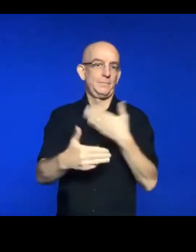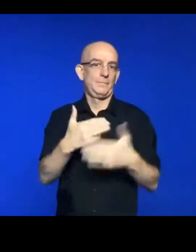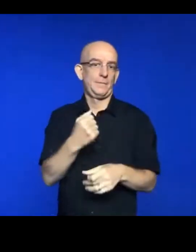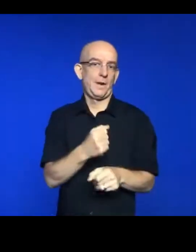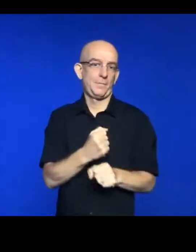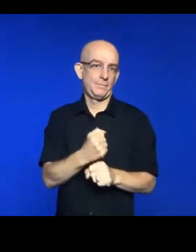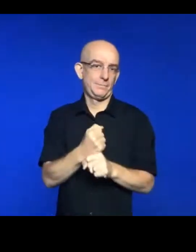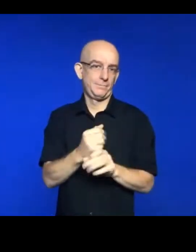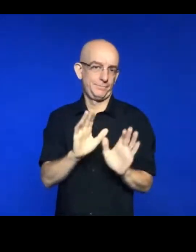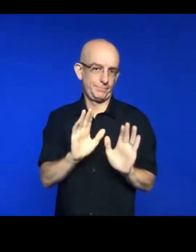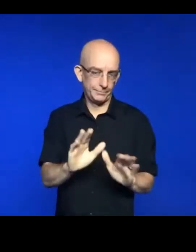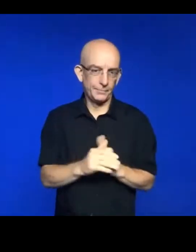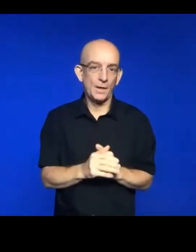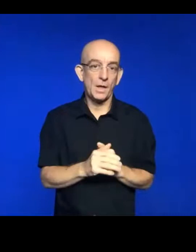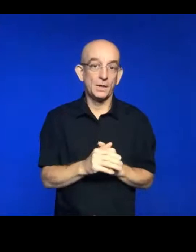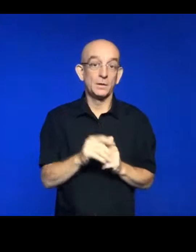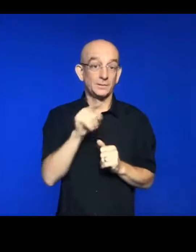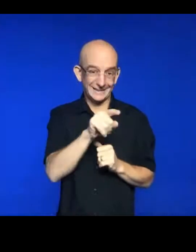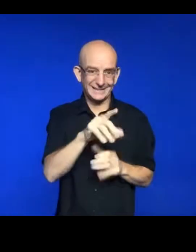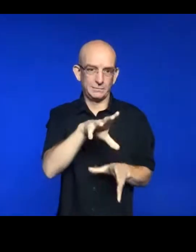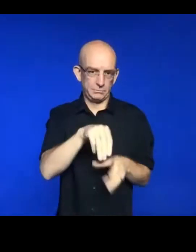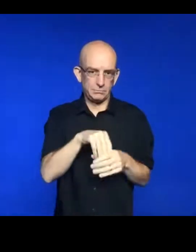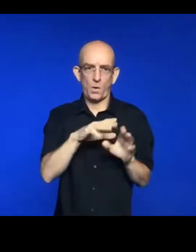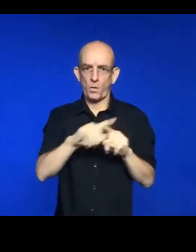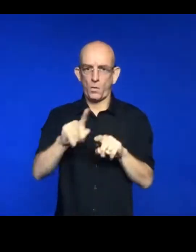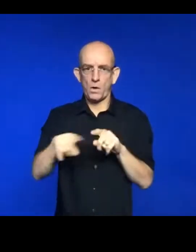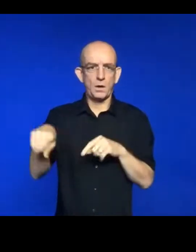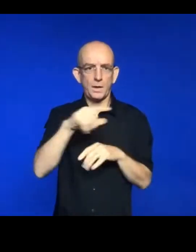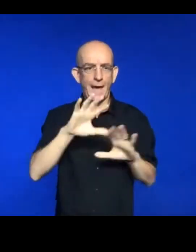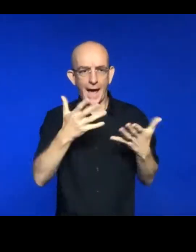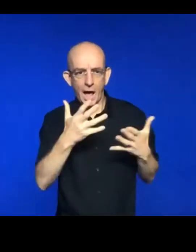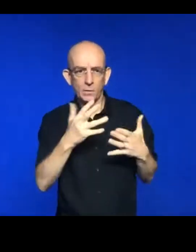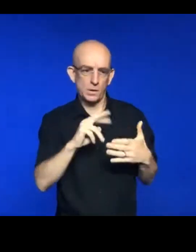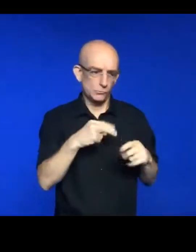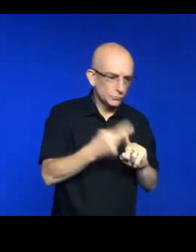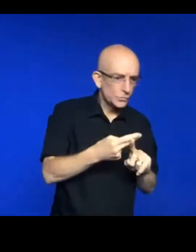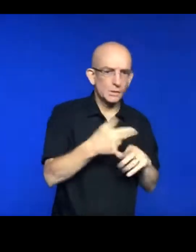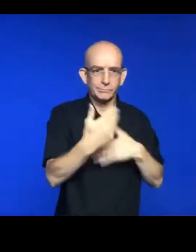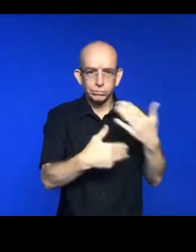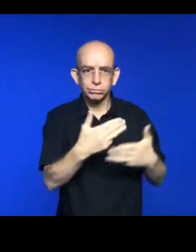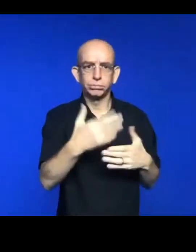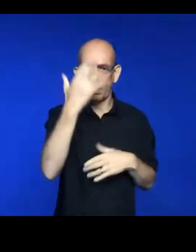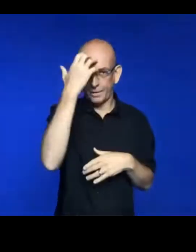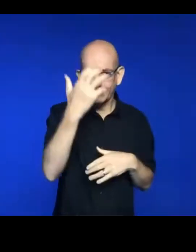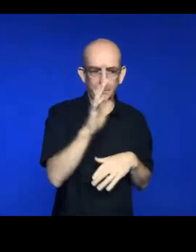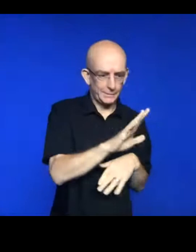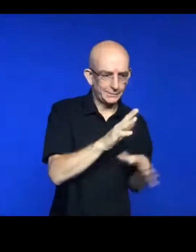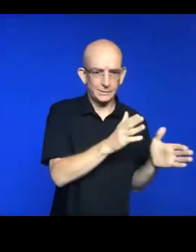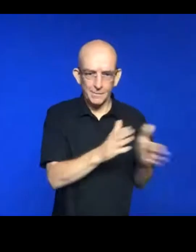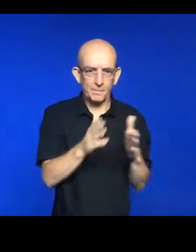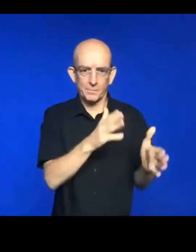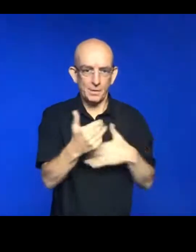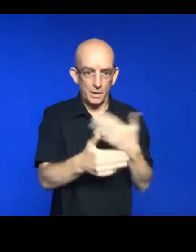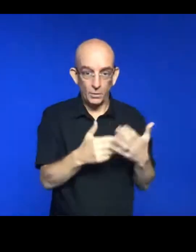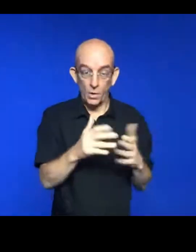government approach. Because if you are part of this whole government approach, you